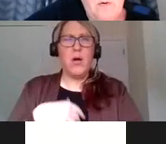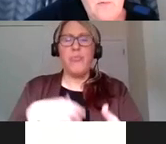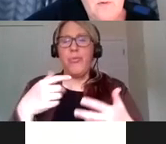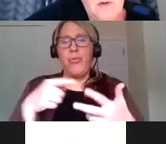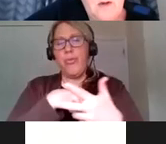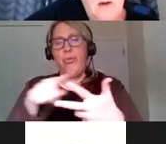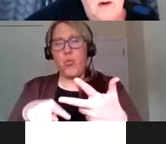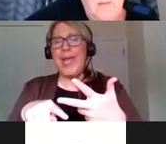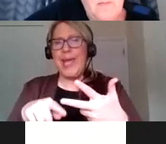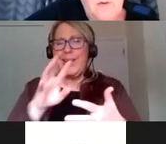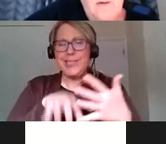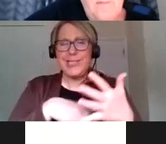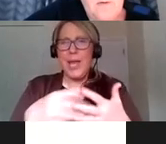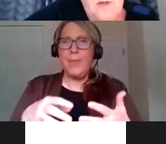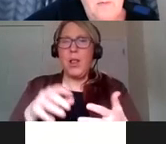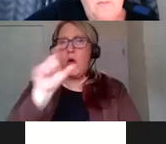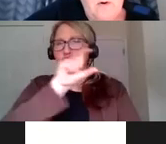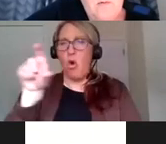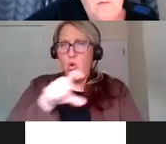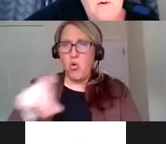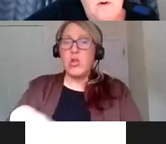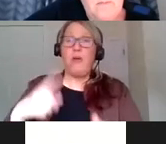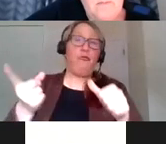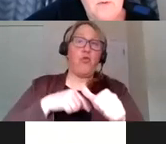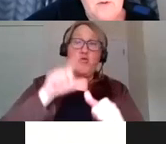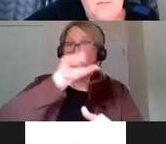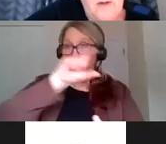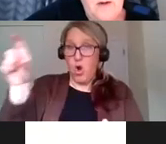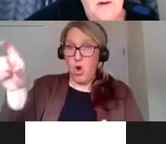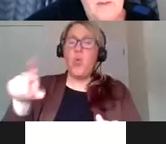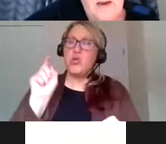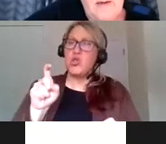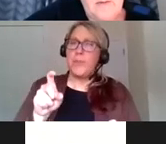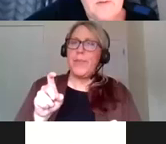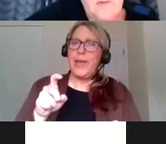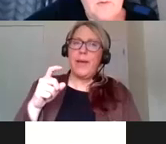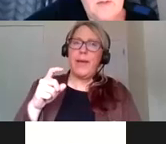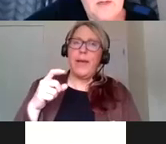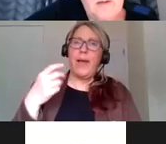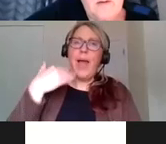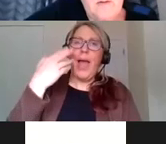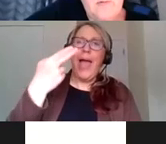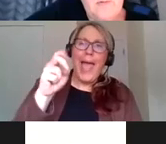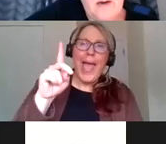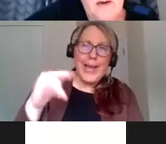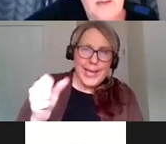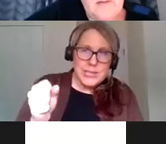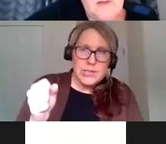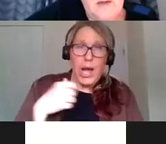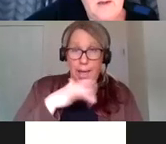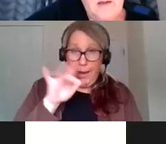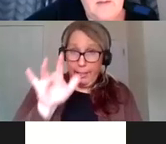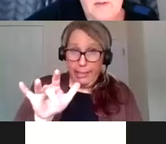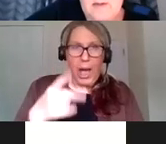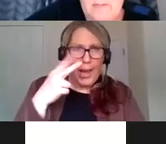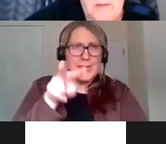table rows. So our first table row should be headings. So once I click through that, I can